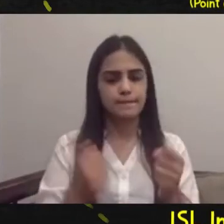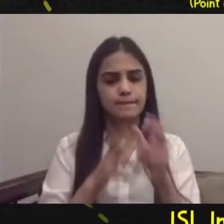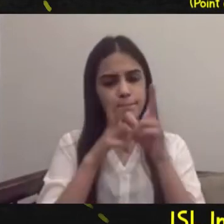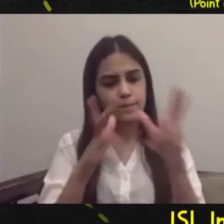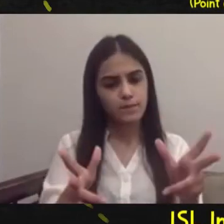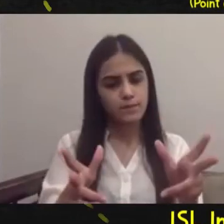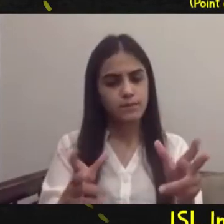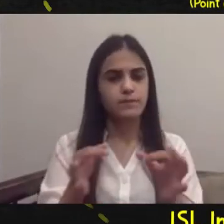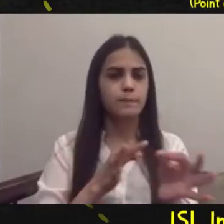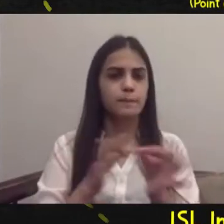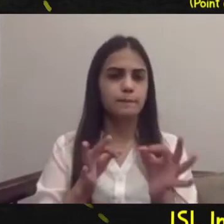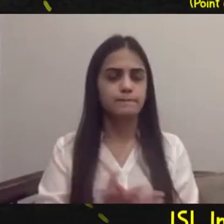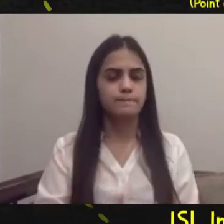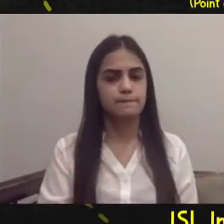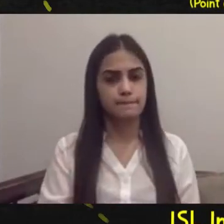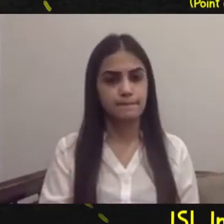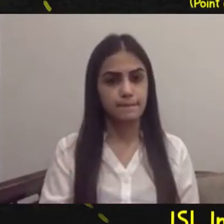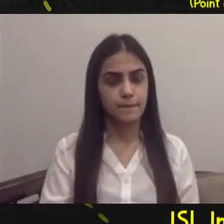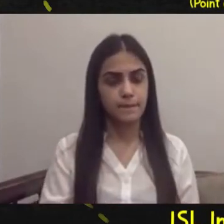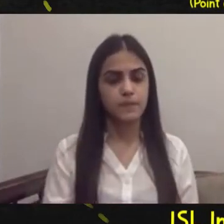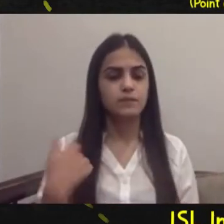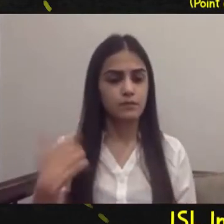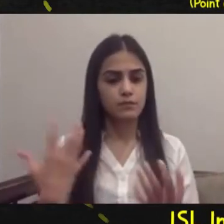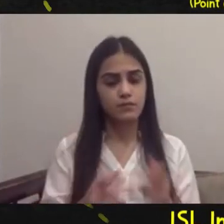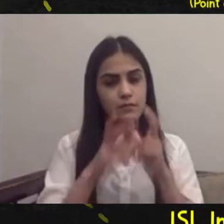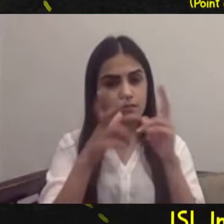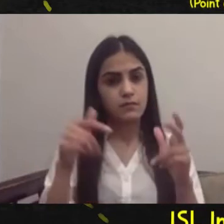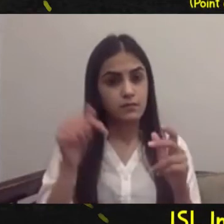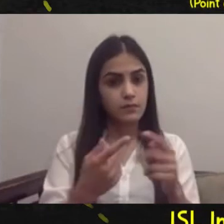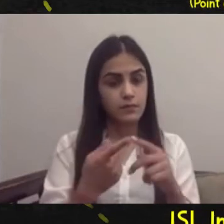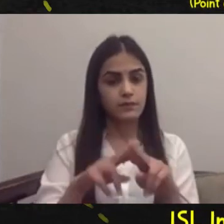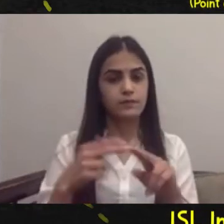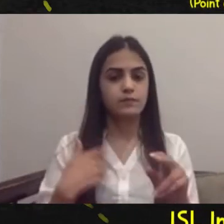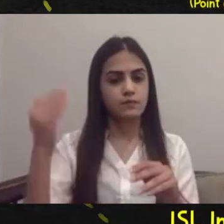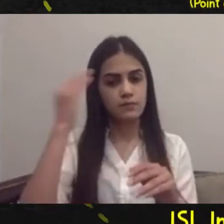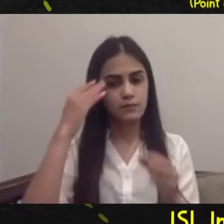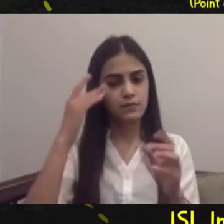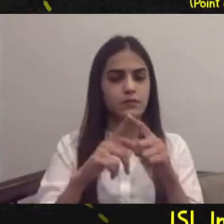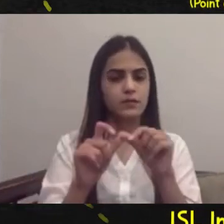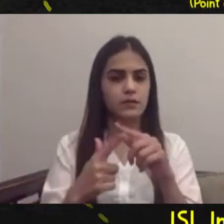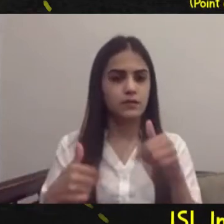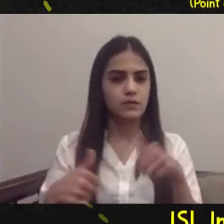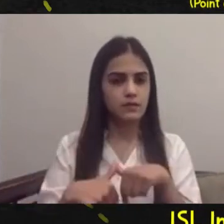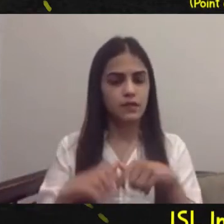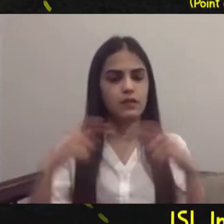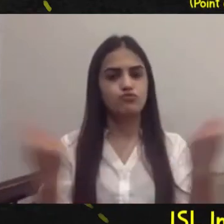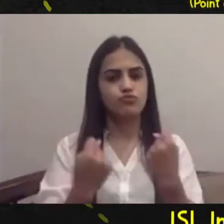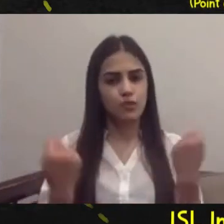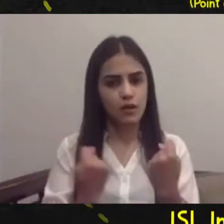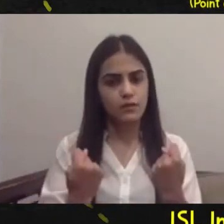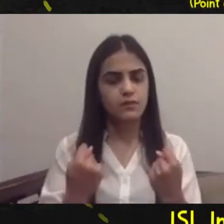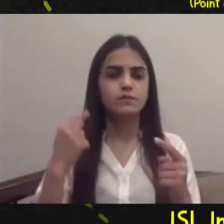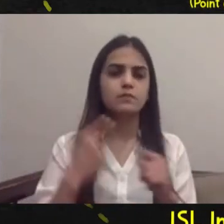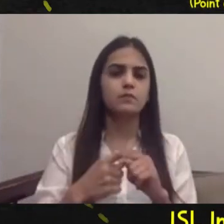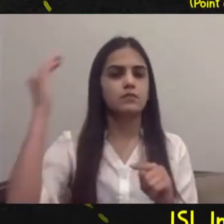one. So I think the thing is that if we really think of data as something that's kind of dry and a kind of